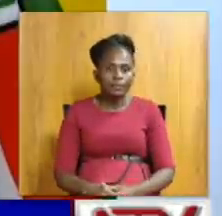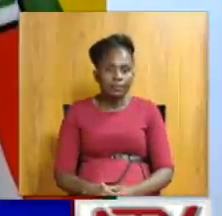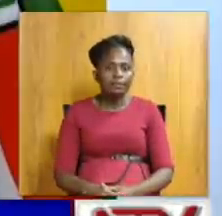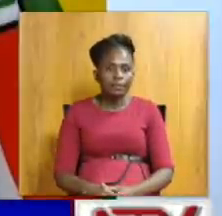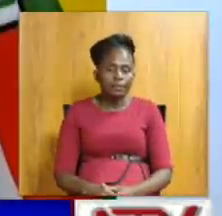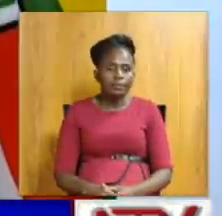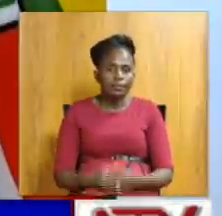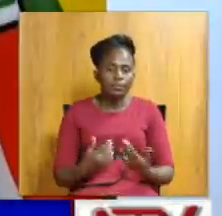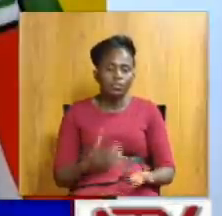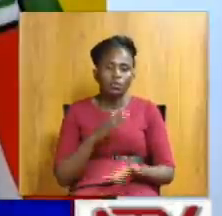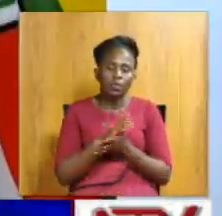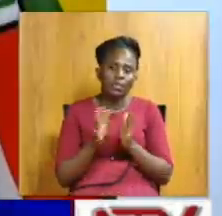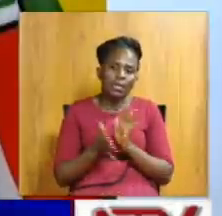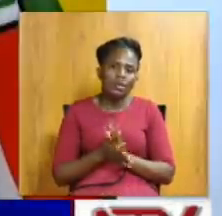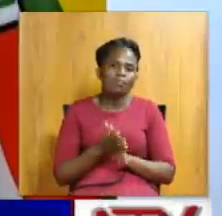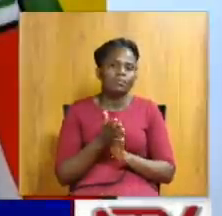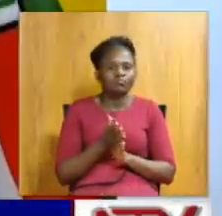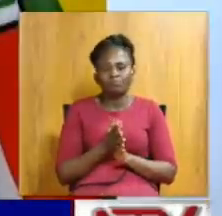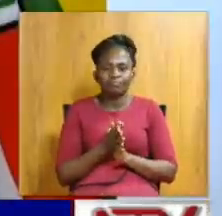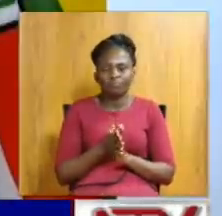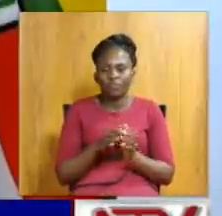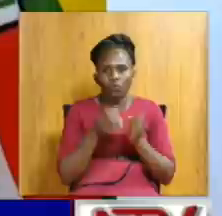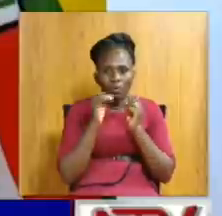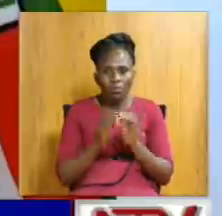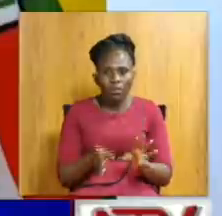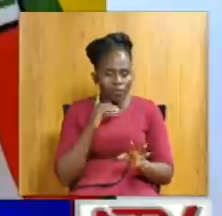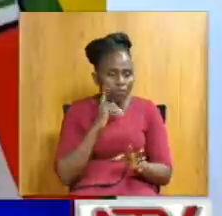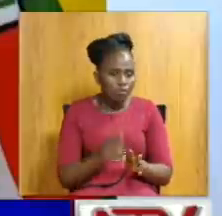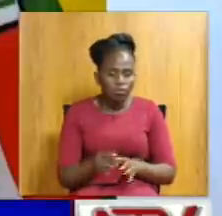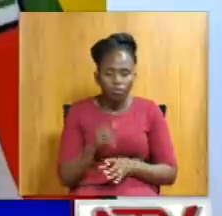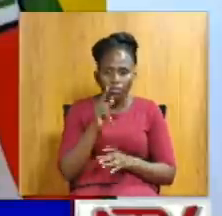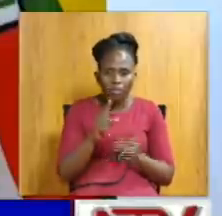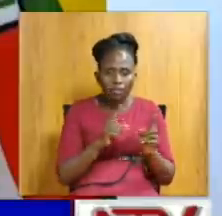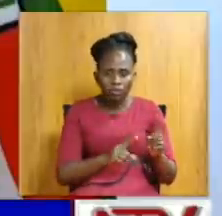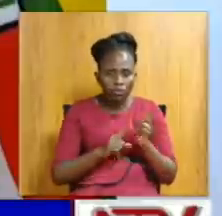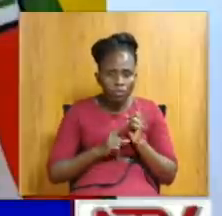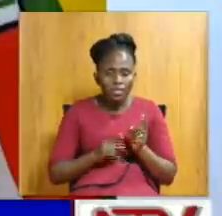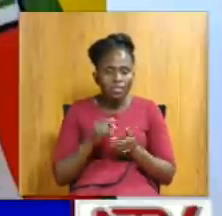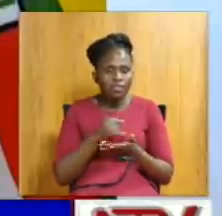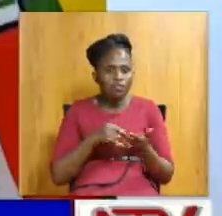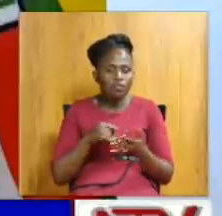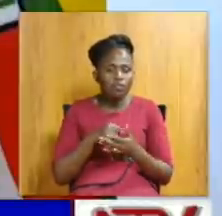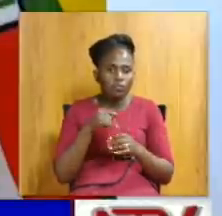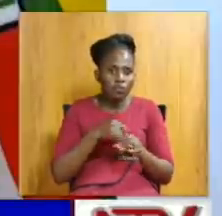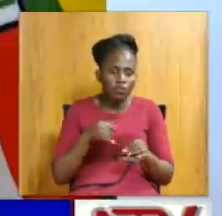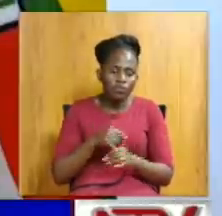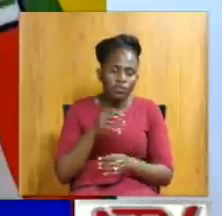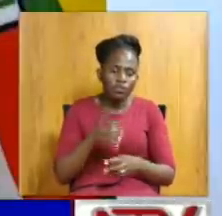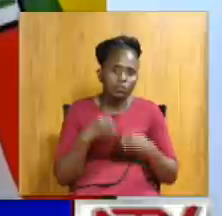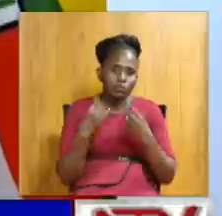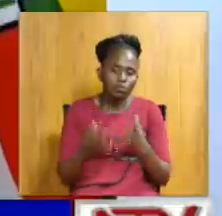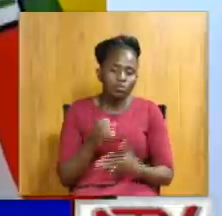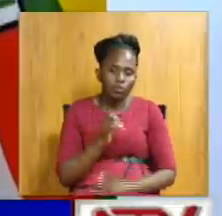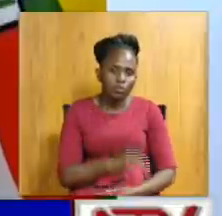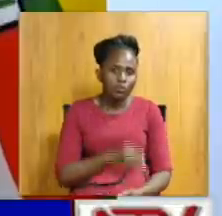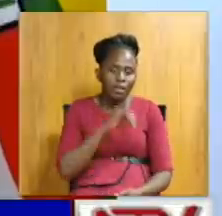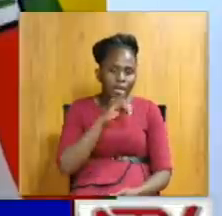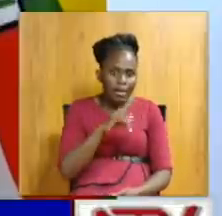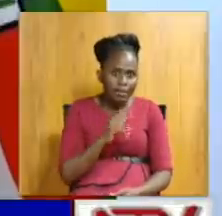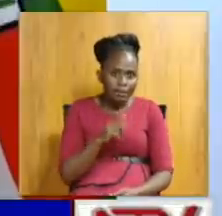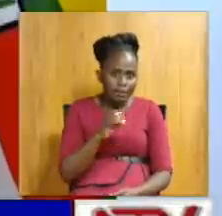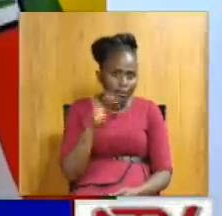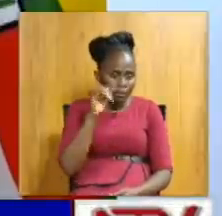it was becoming unwise for our soldiers to be involved in the distribution of items of government support